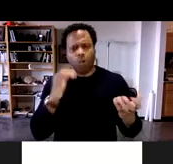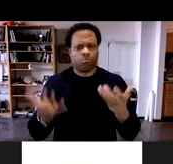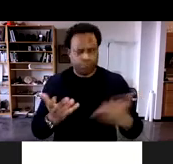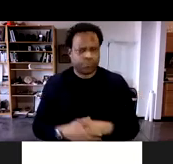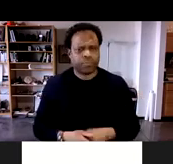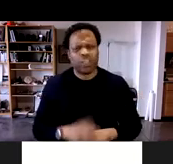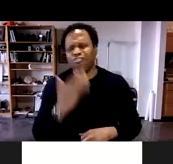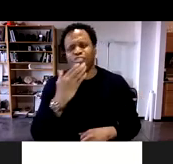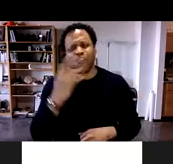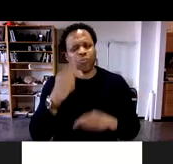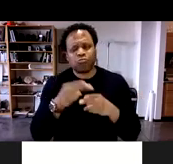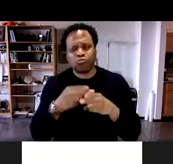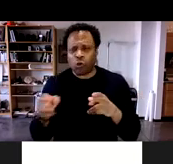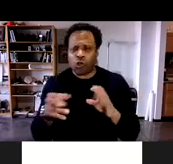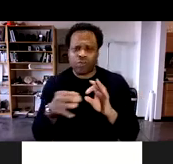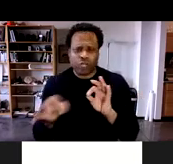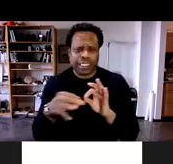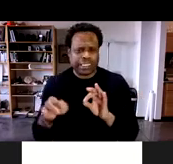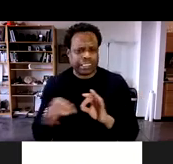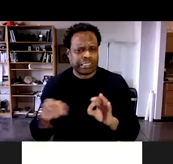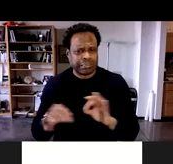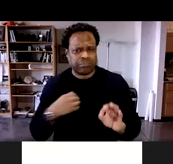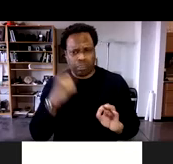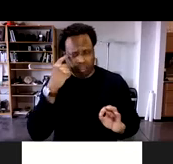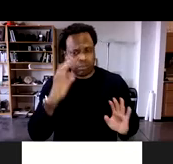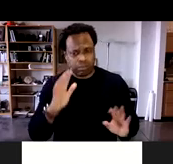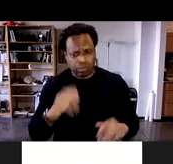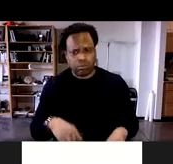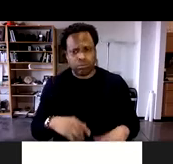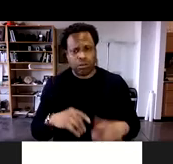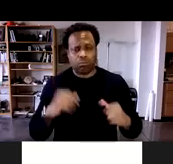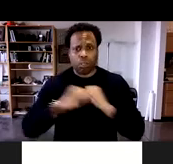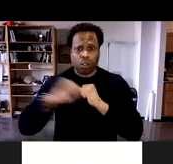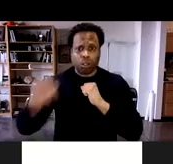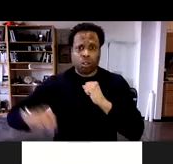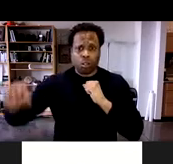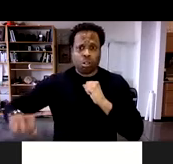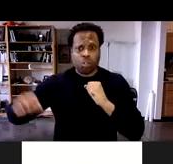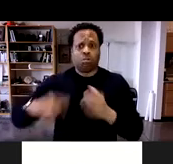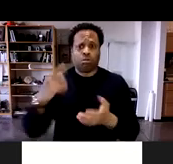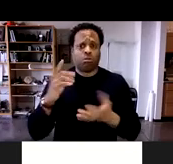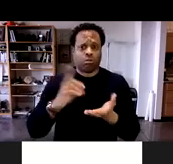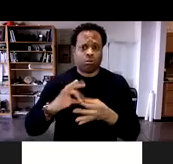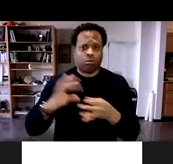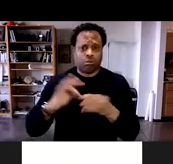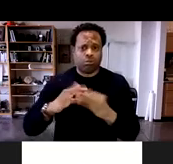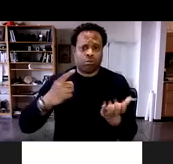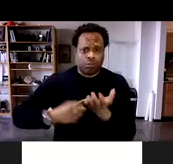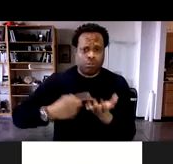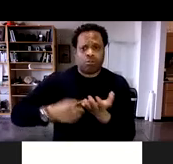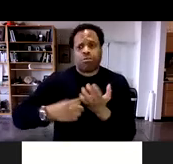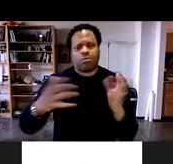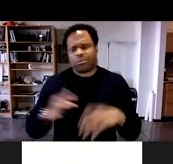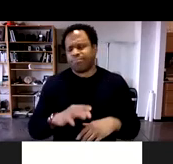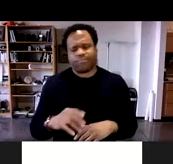English is their first language. It's good for very short sentences. It's not for